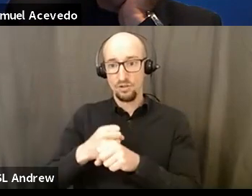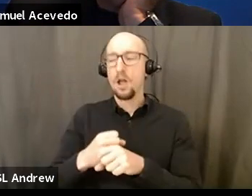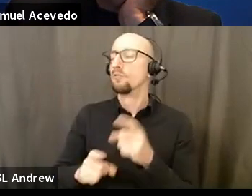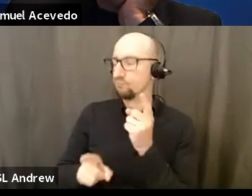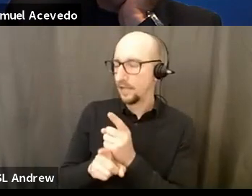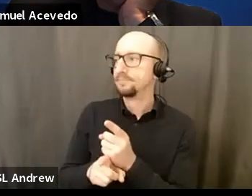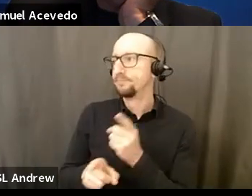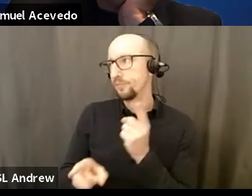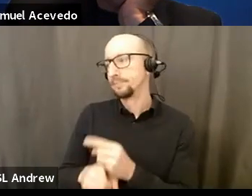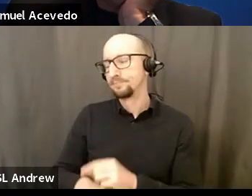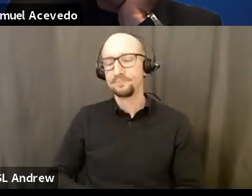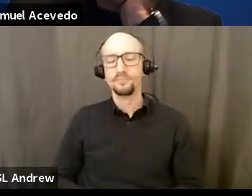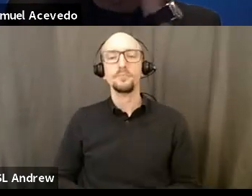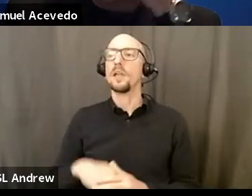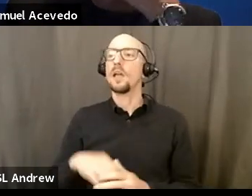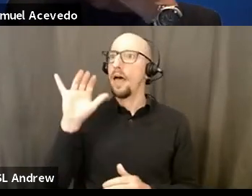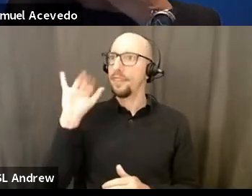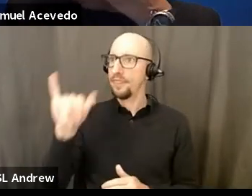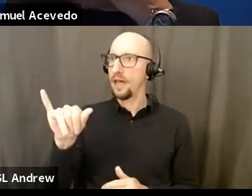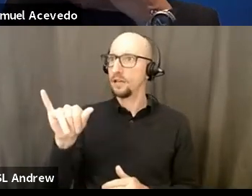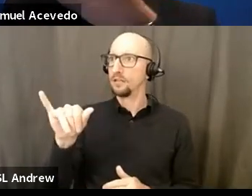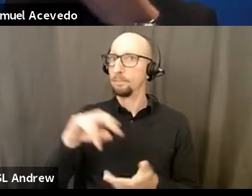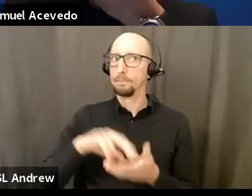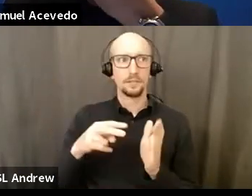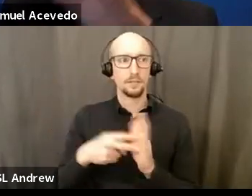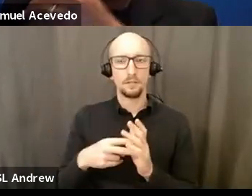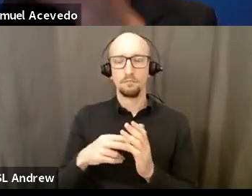Correct. And so that brings the question, like, how do we